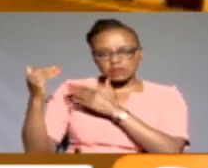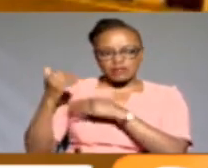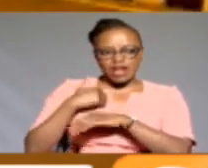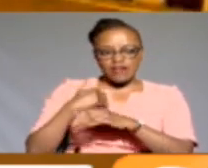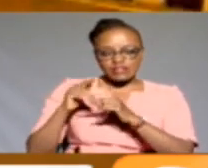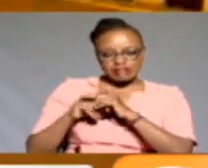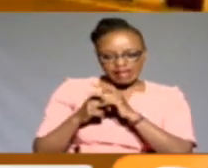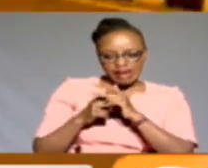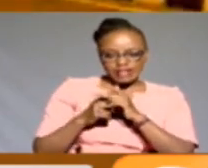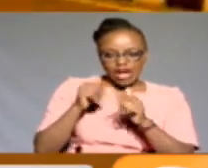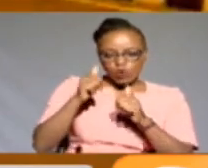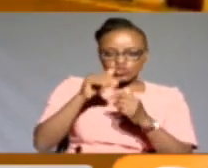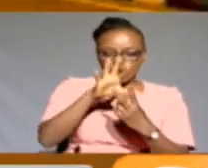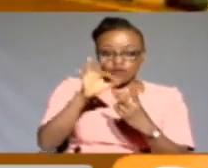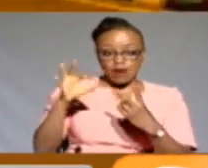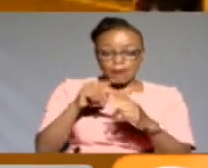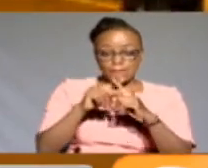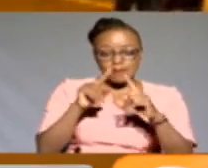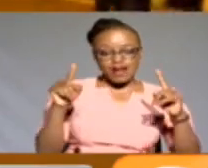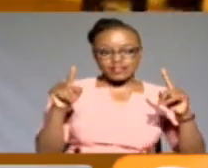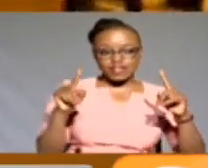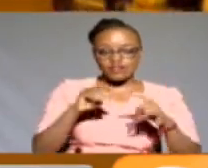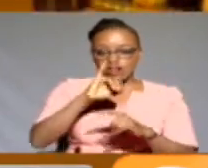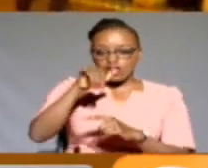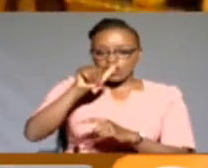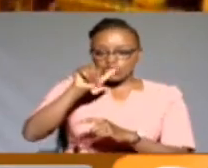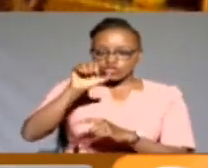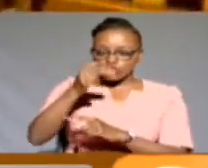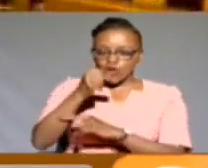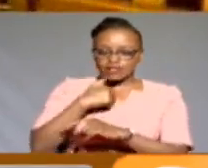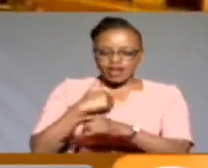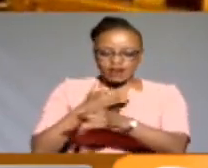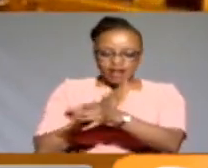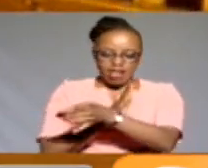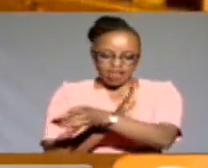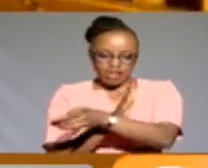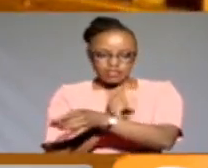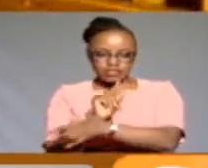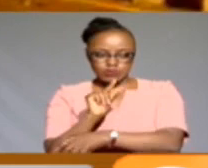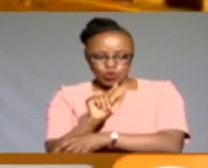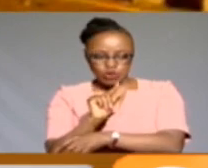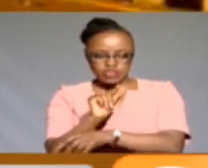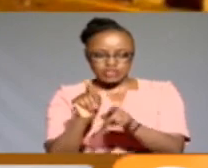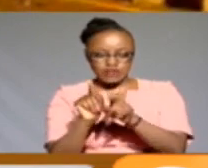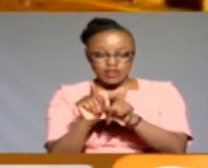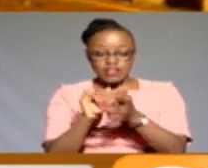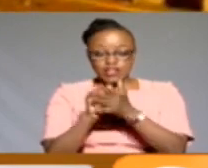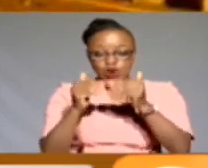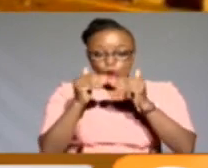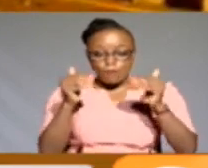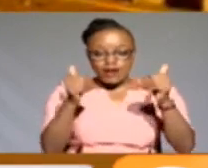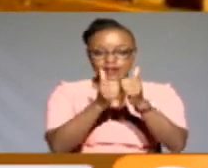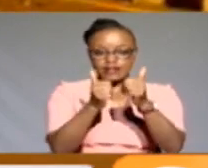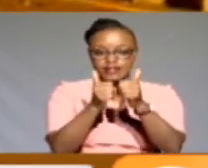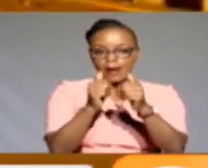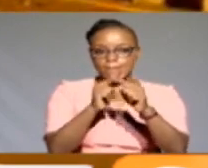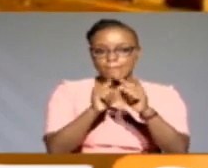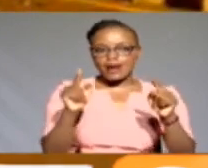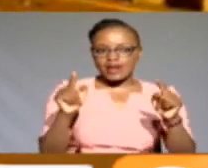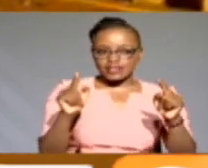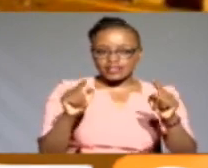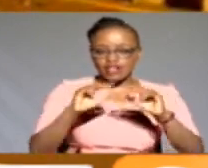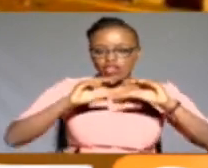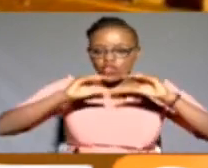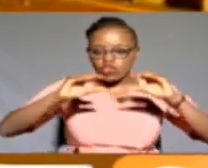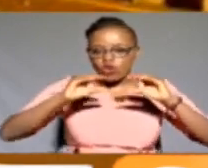starting lineup that you would have preferred. But unfortunately, Joash Onyango got injured on the build-up to today's opening game. But ultimately, the coach will